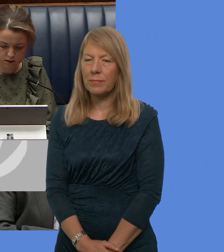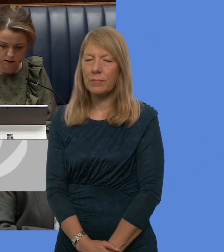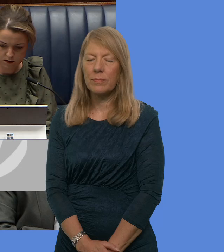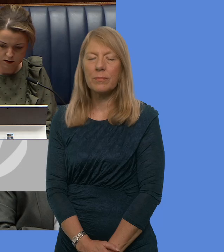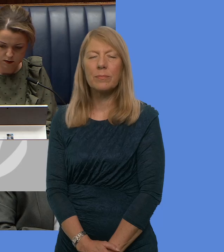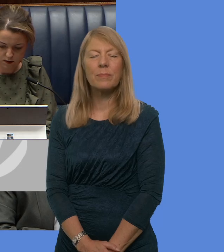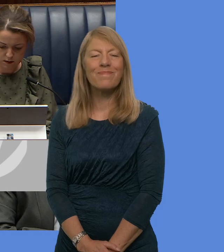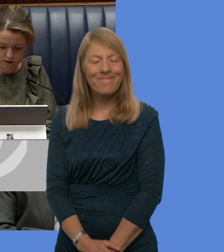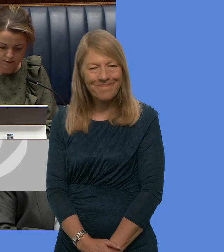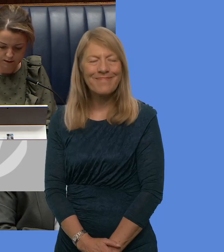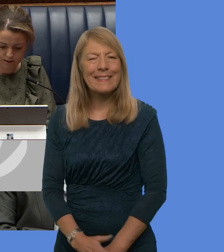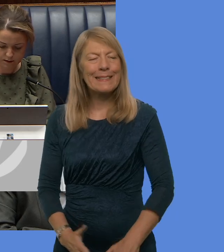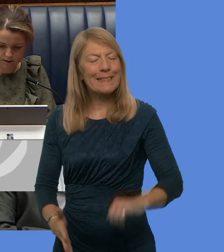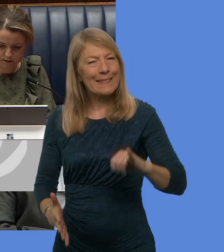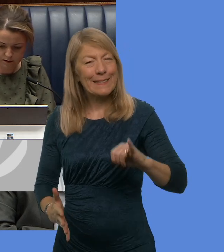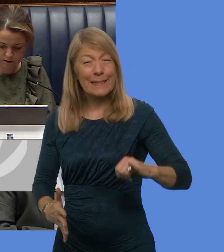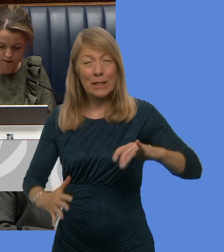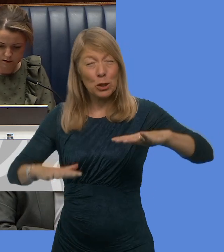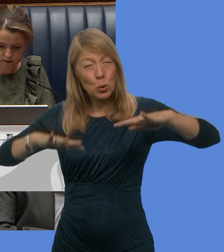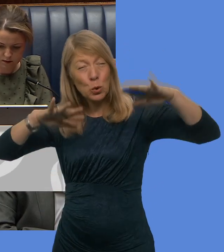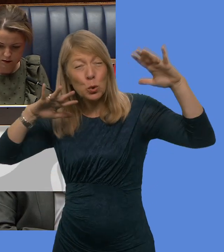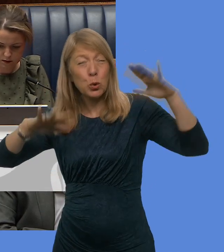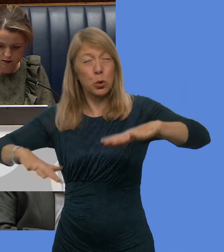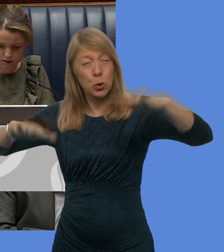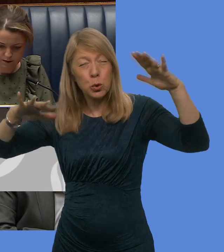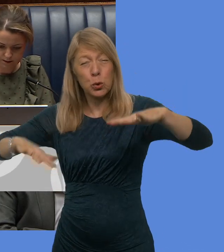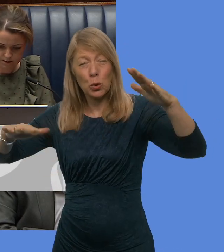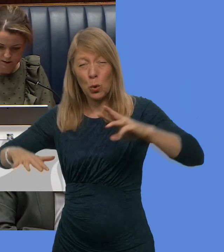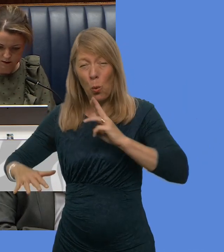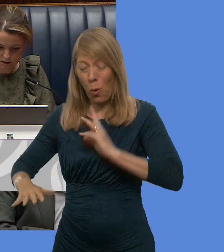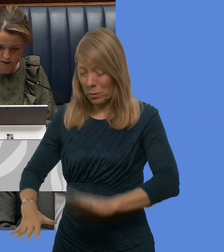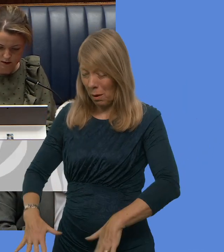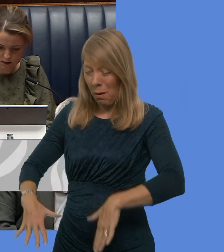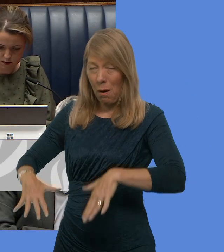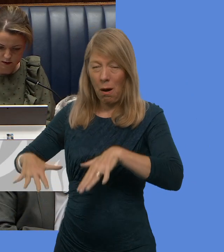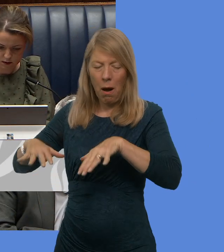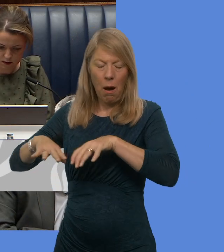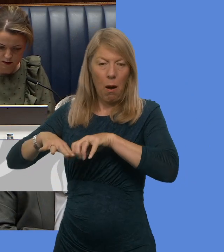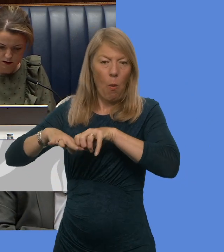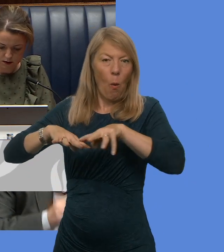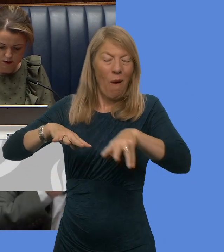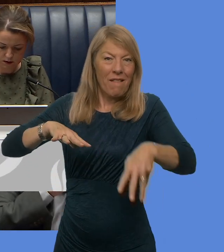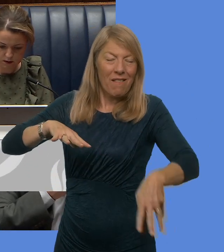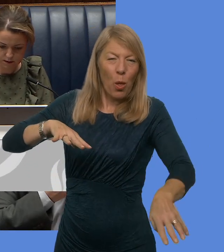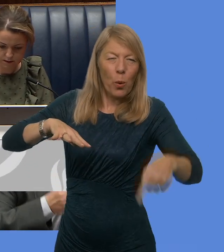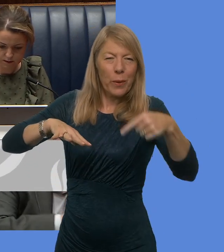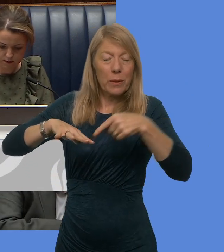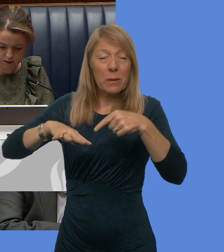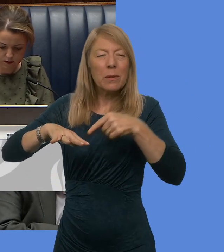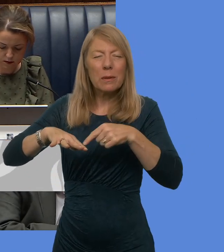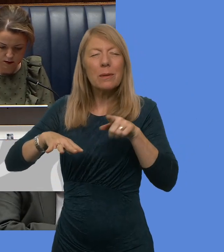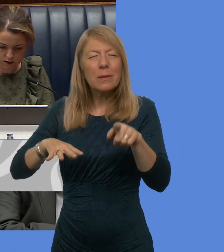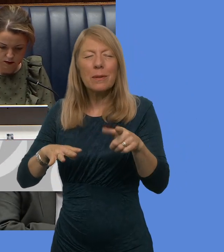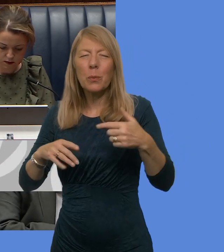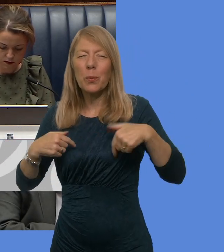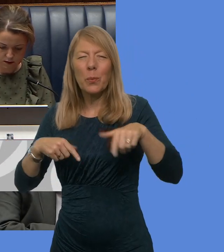Storm overflows are a critical part of any wastewater system, and during periods of heavy rainfall are designed to allow diluted sewage to spill